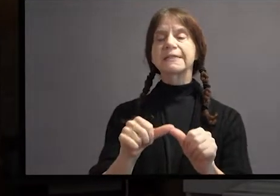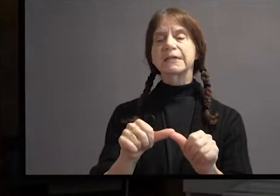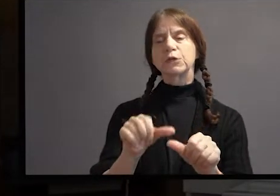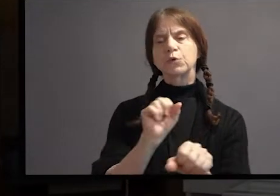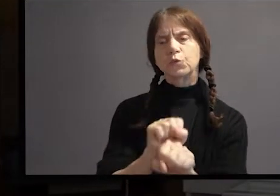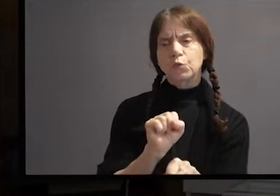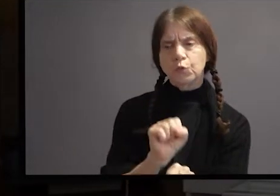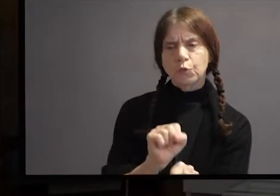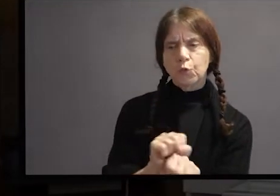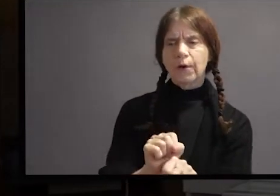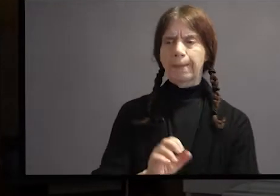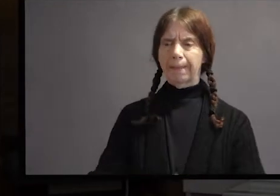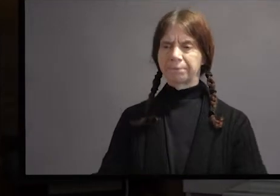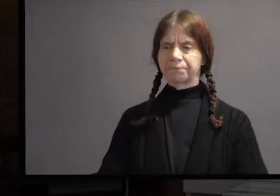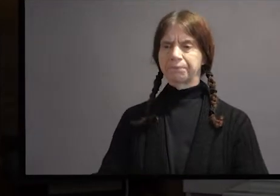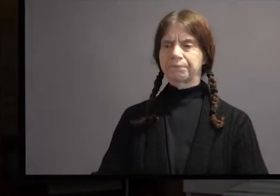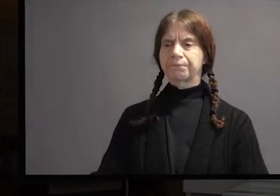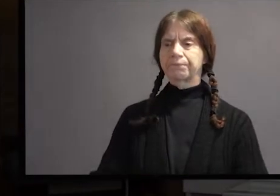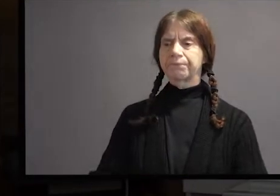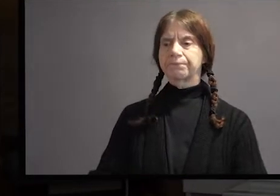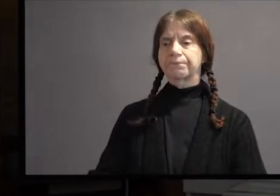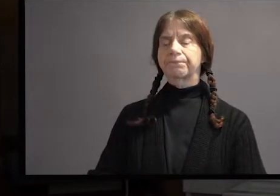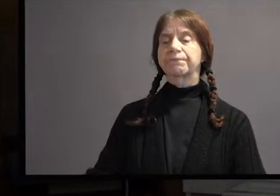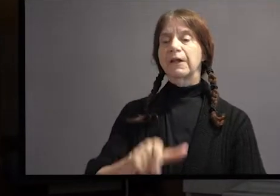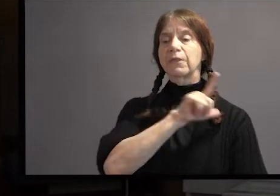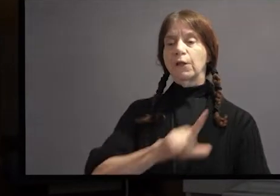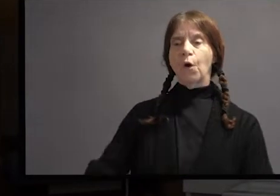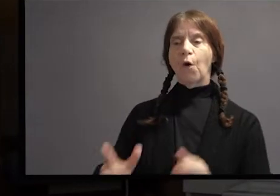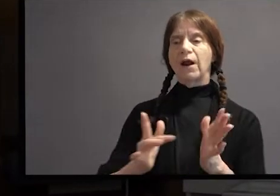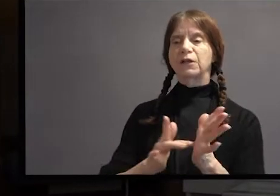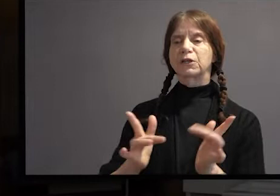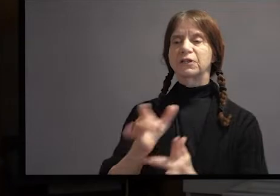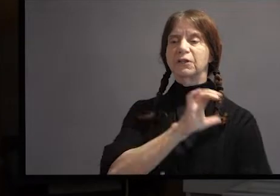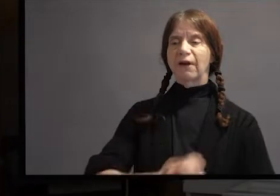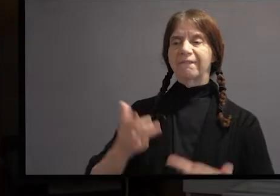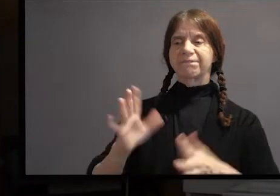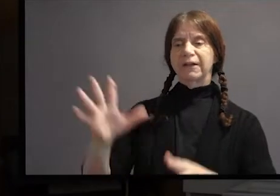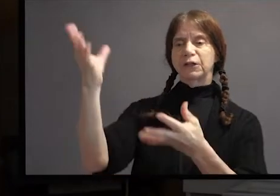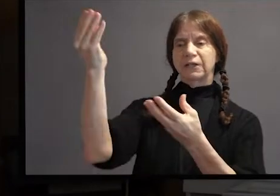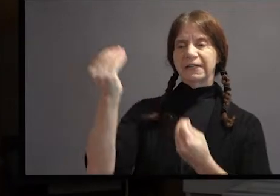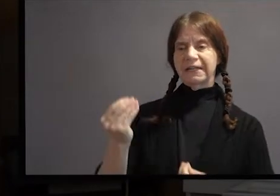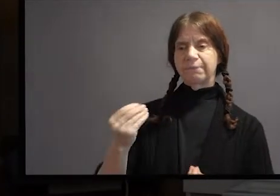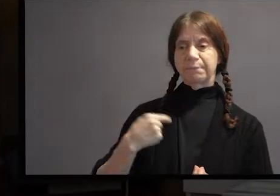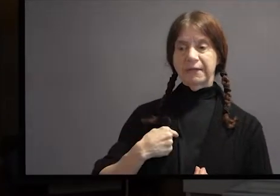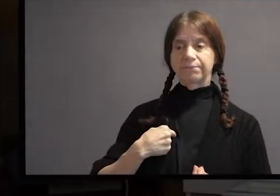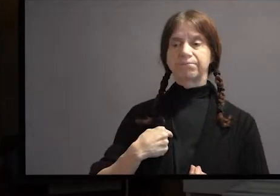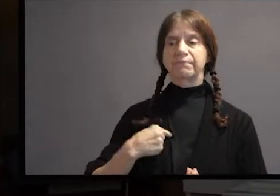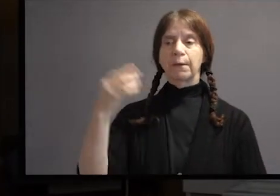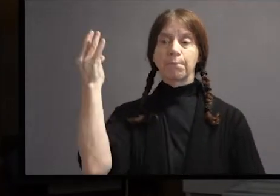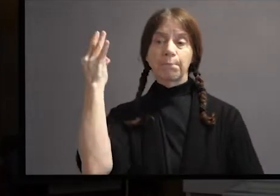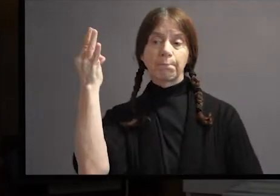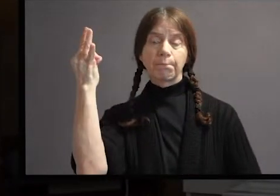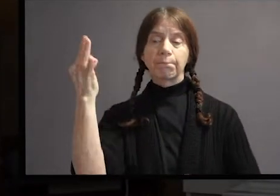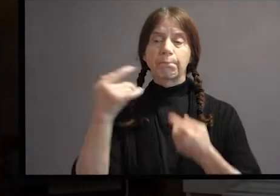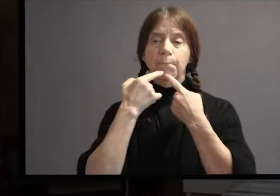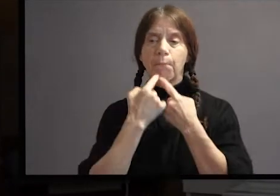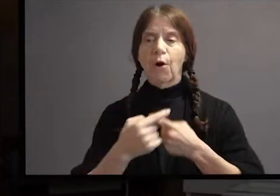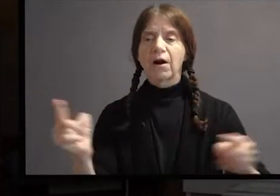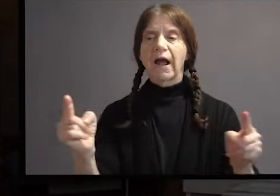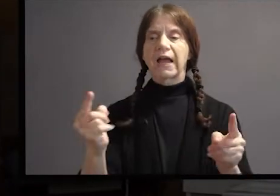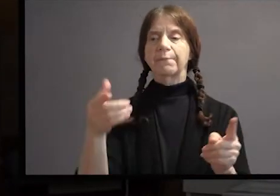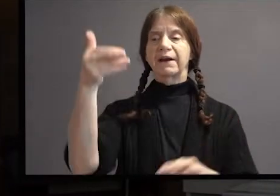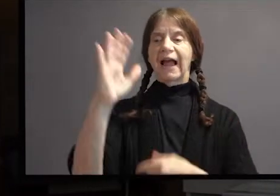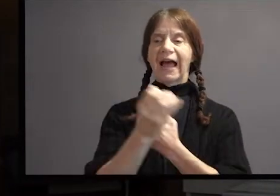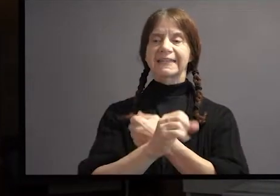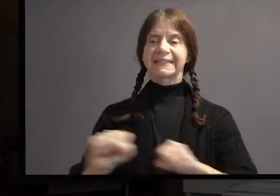may finish my course and the ministry that I received from the Lord Jesus to testify to the gospel of